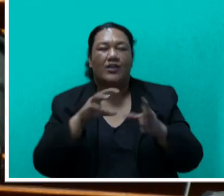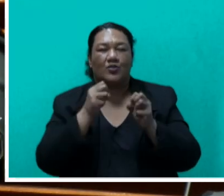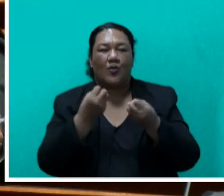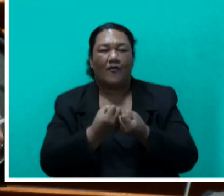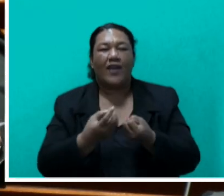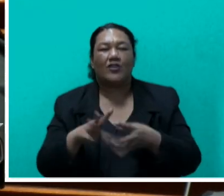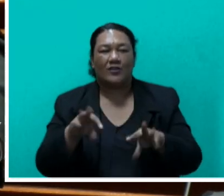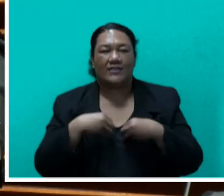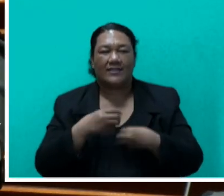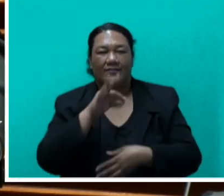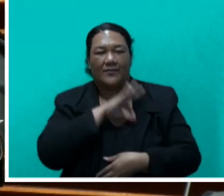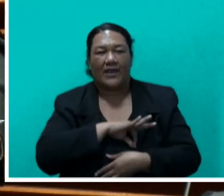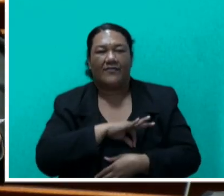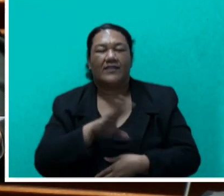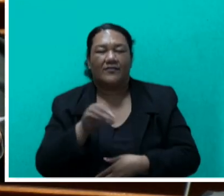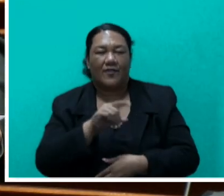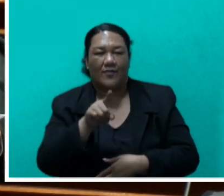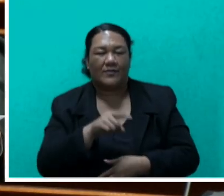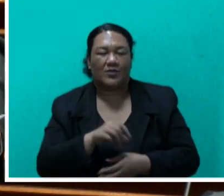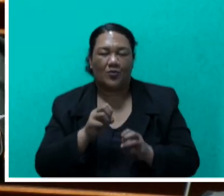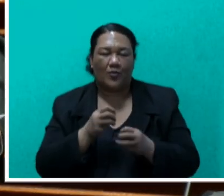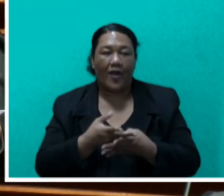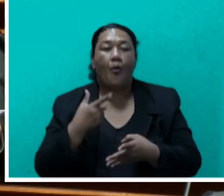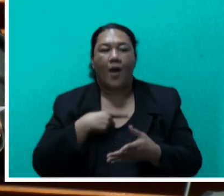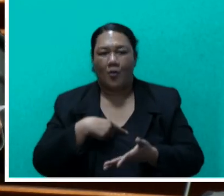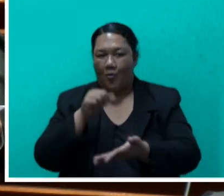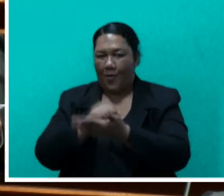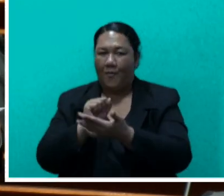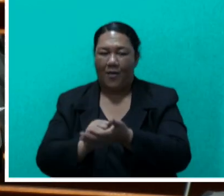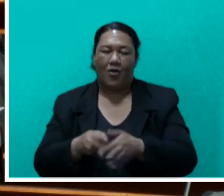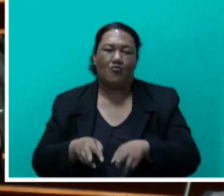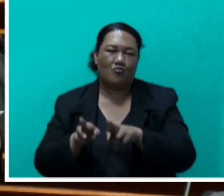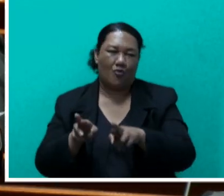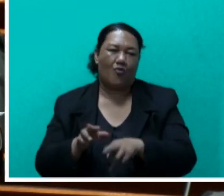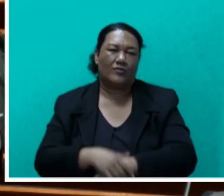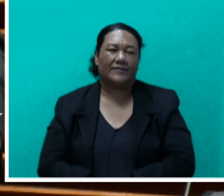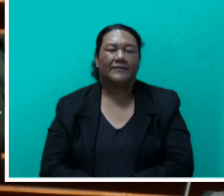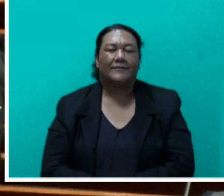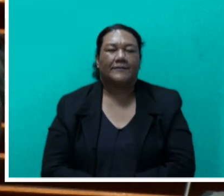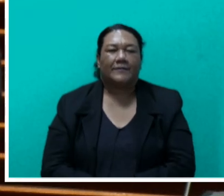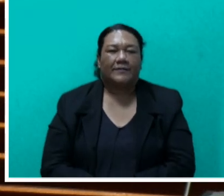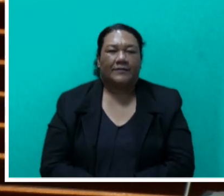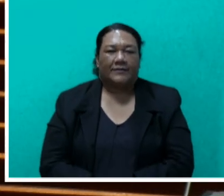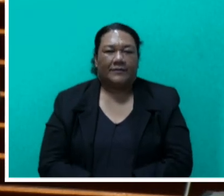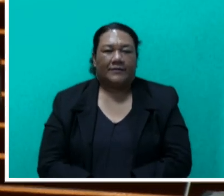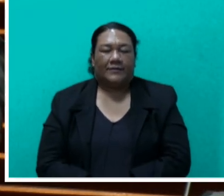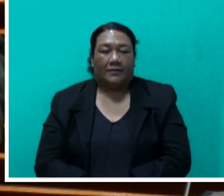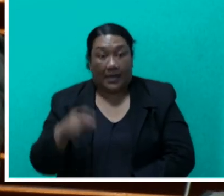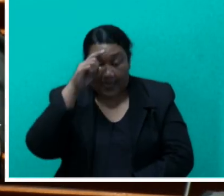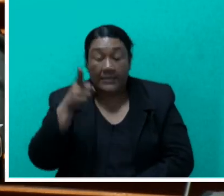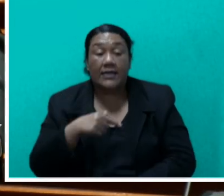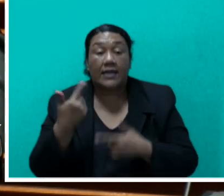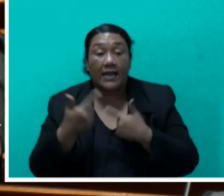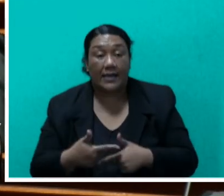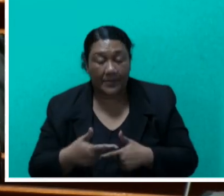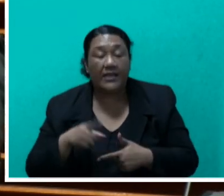all rural communities are connected to road infrastructure through the strategic construction of rural farm roads. We understand the limited budget constraints